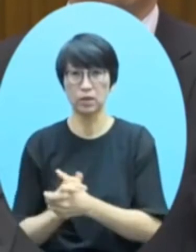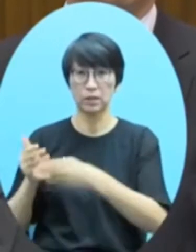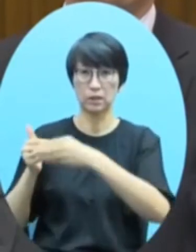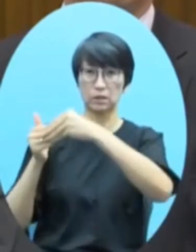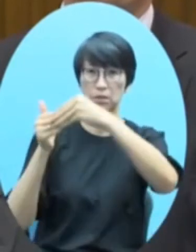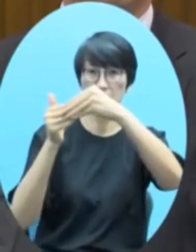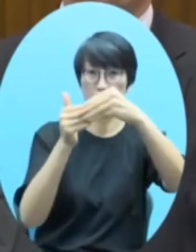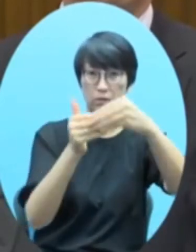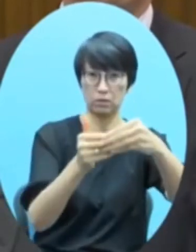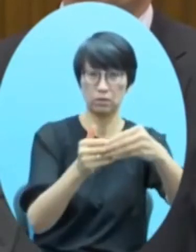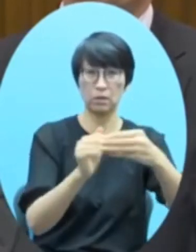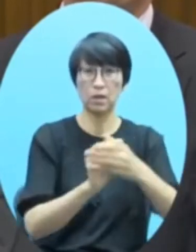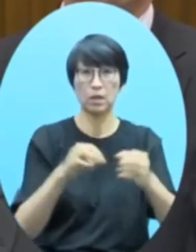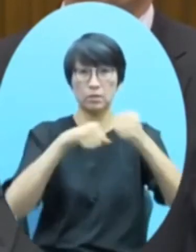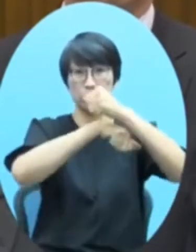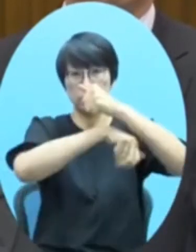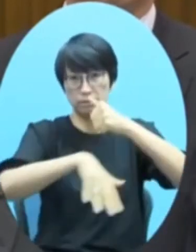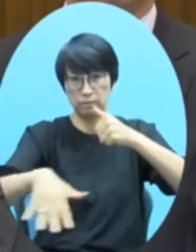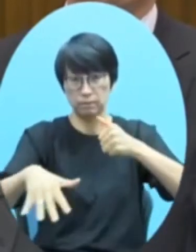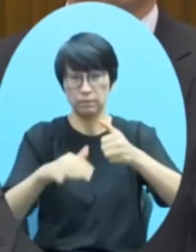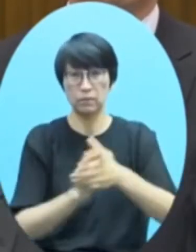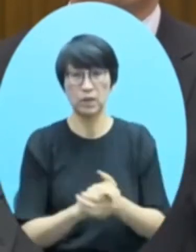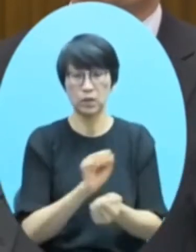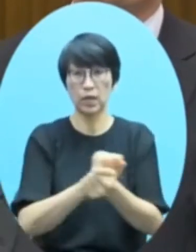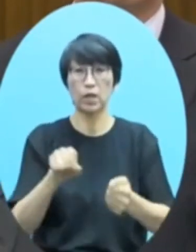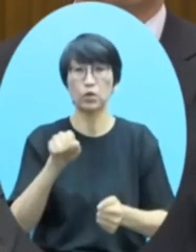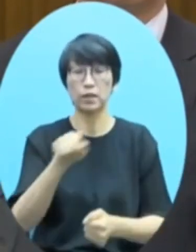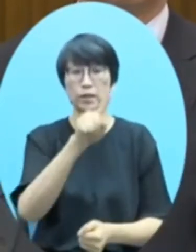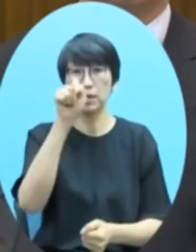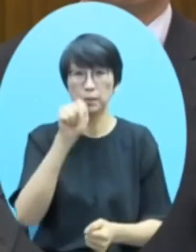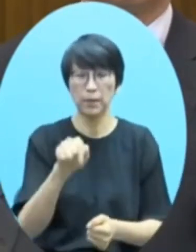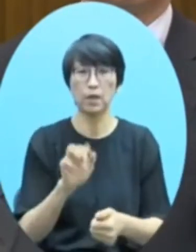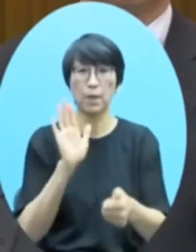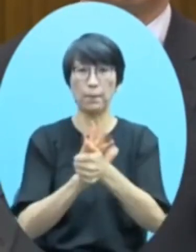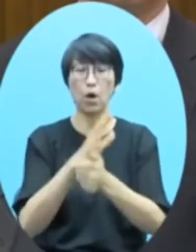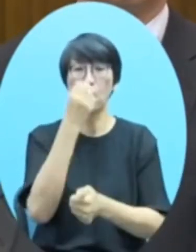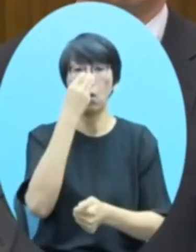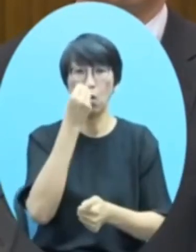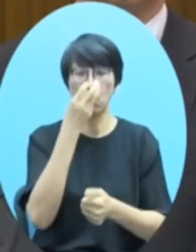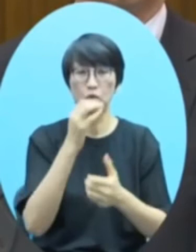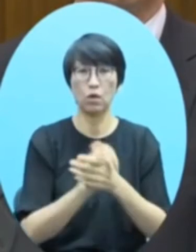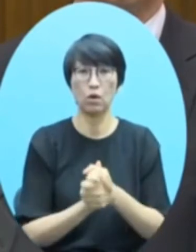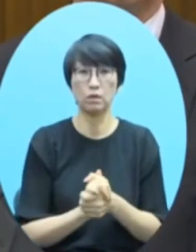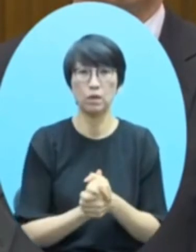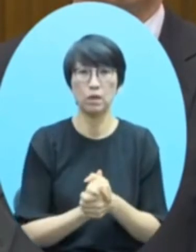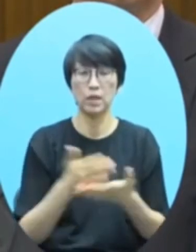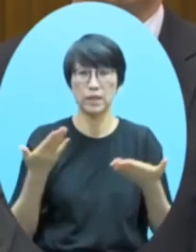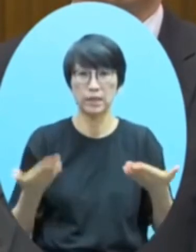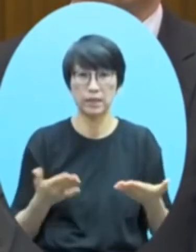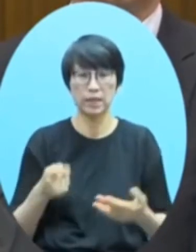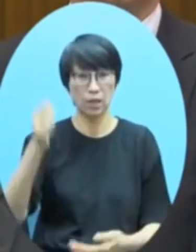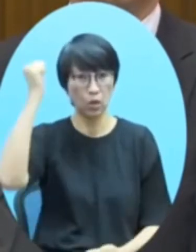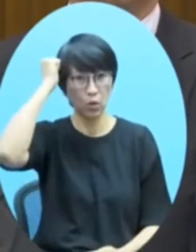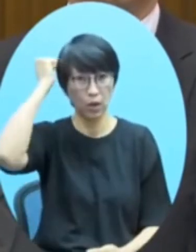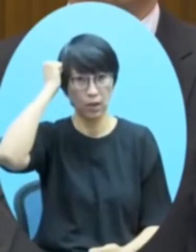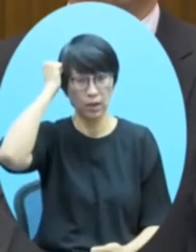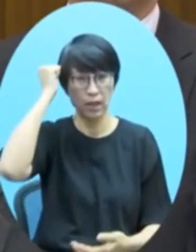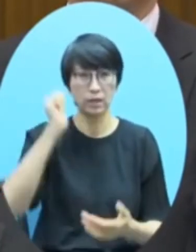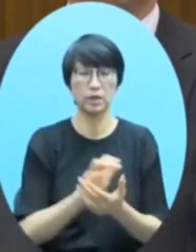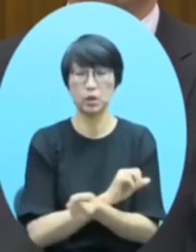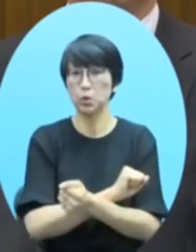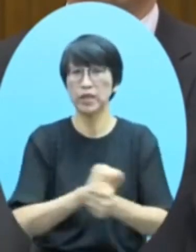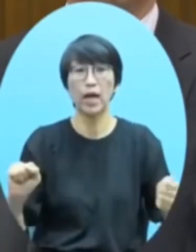team to address those problems and try to bring Hong Kong out of the current difficult